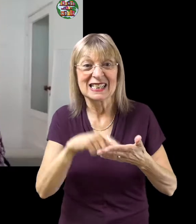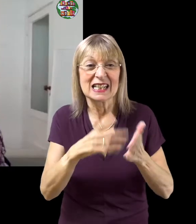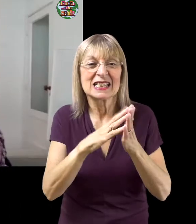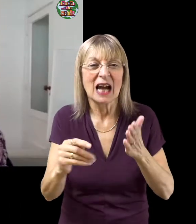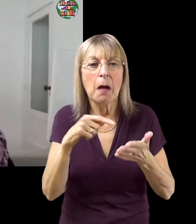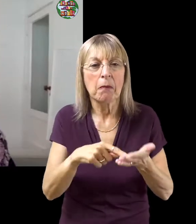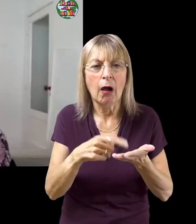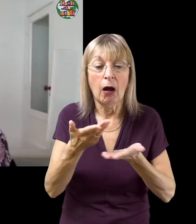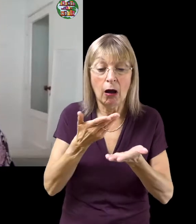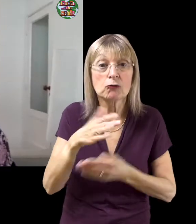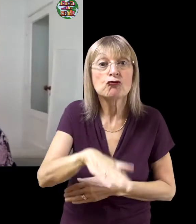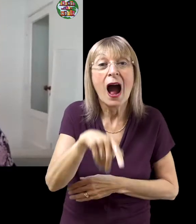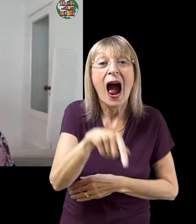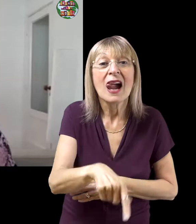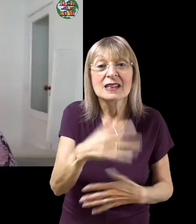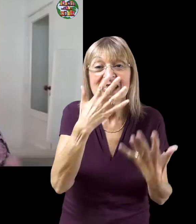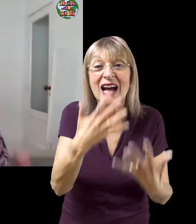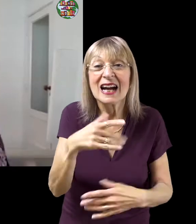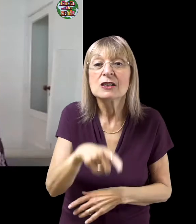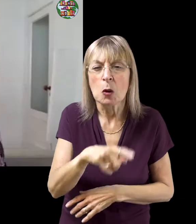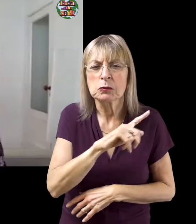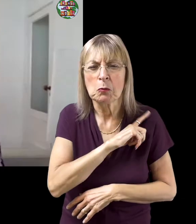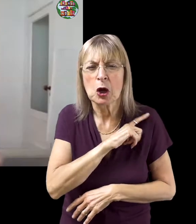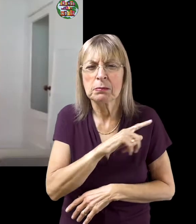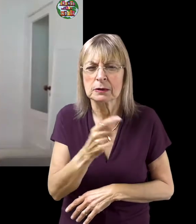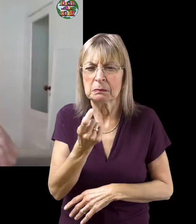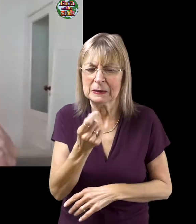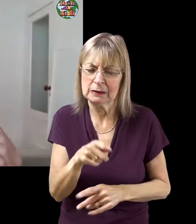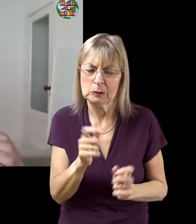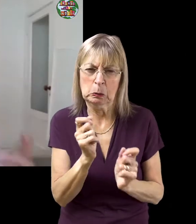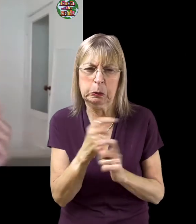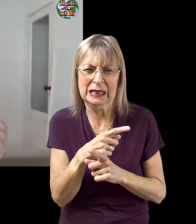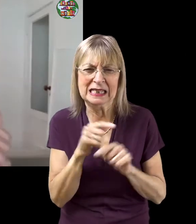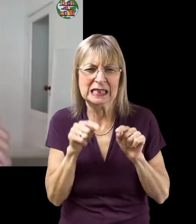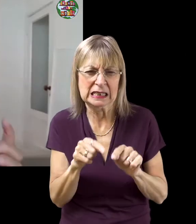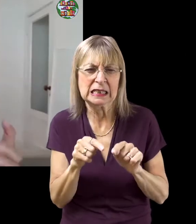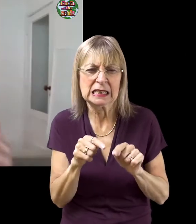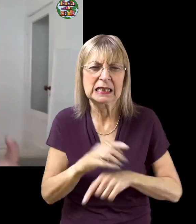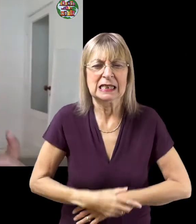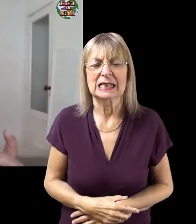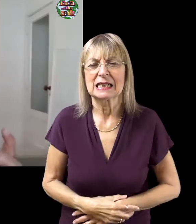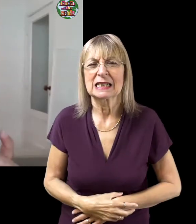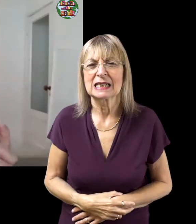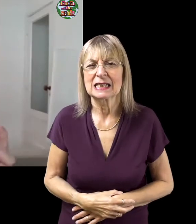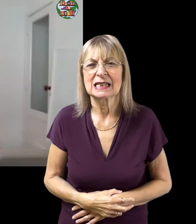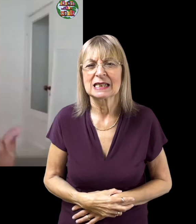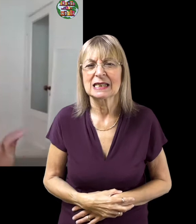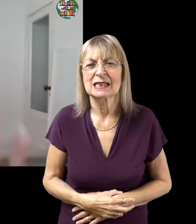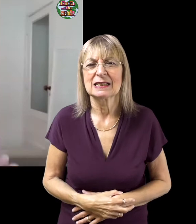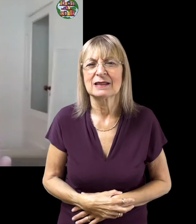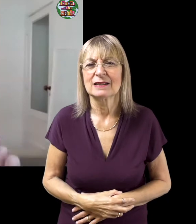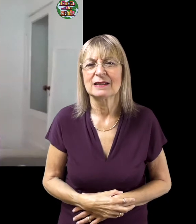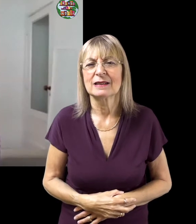sometimes I really on purpose write a sentence, for example, in a dialogue with